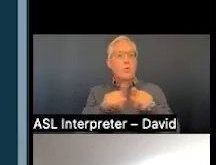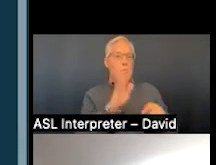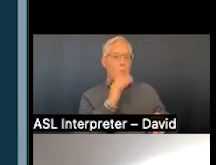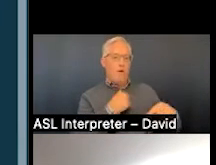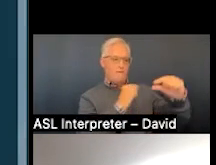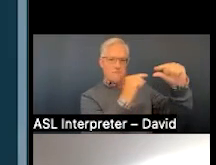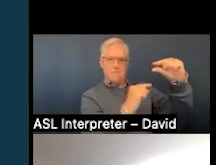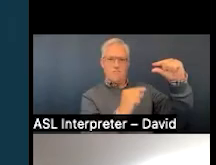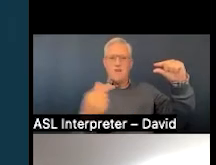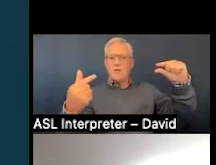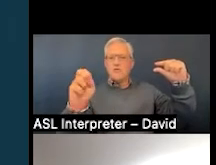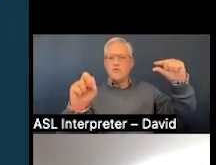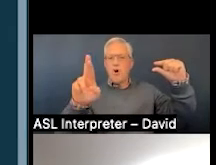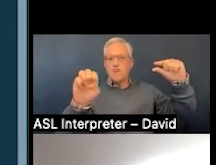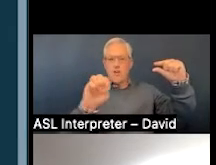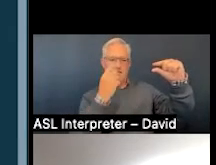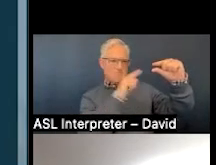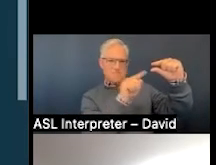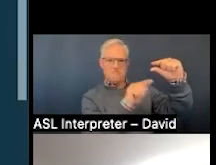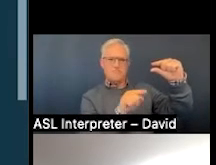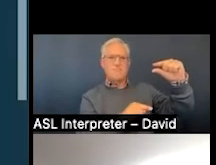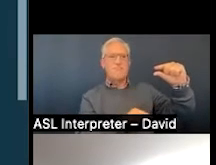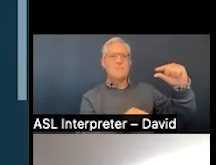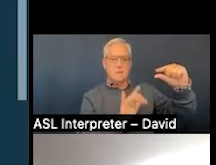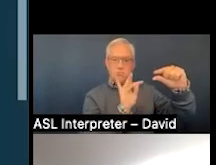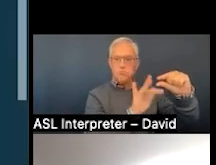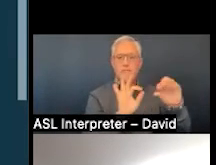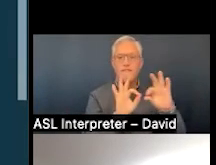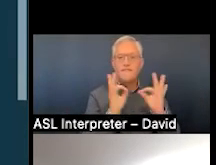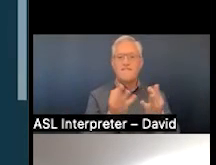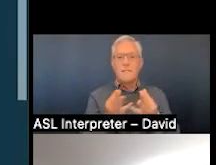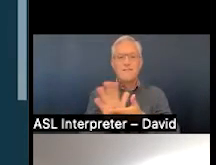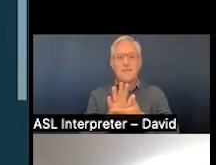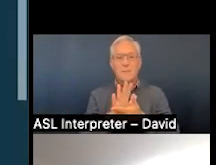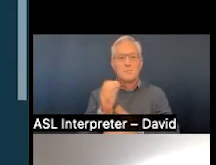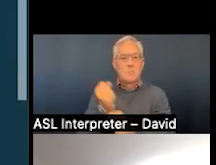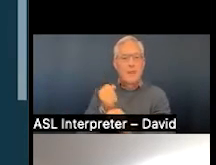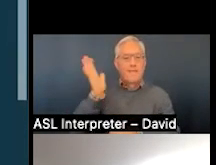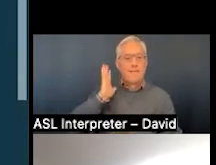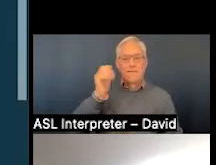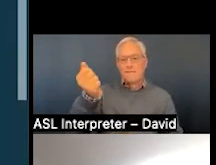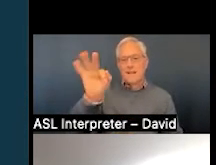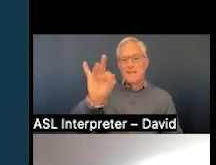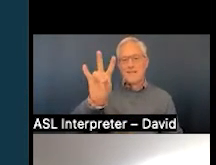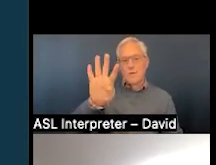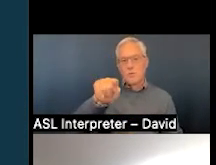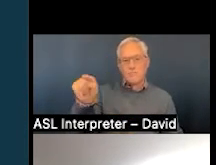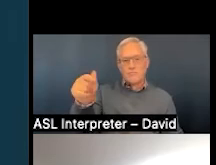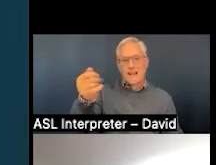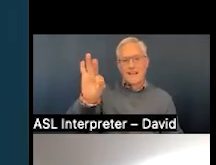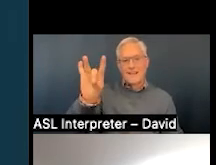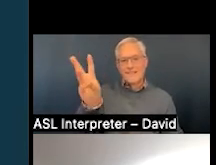like that. So you can filter down. There's evidently no family films made in 1974, between 1974 and